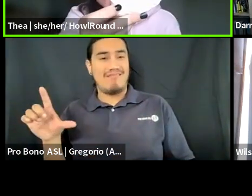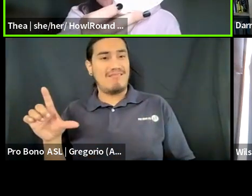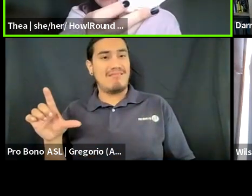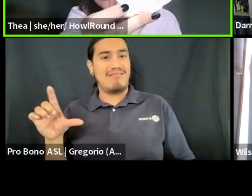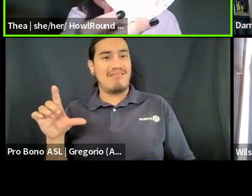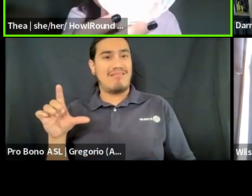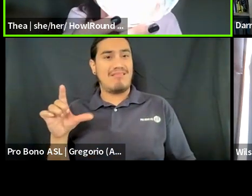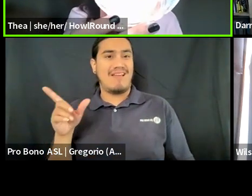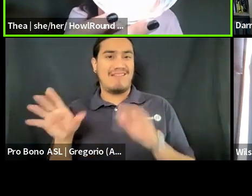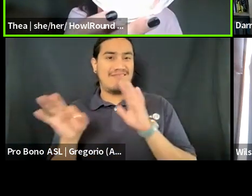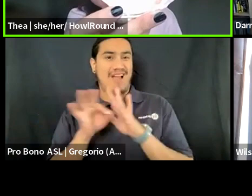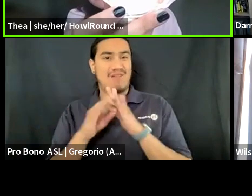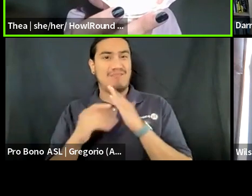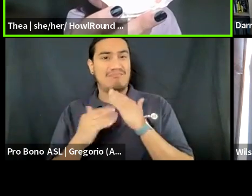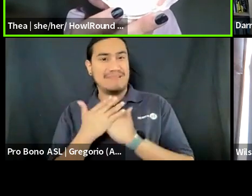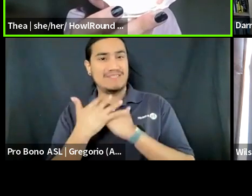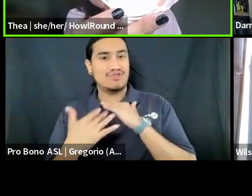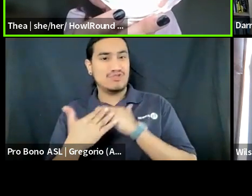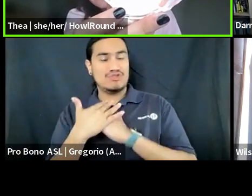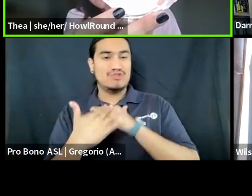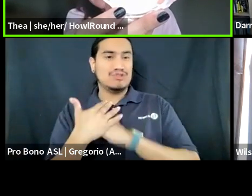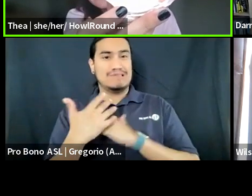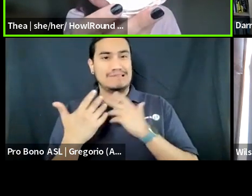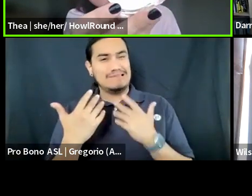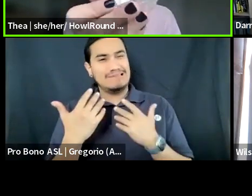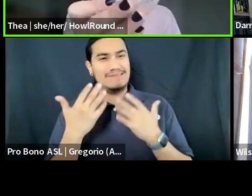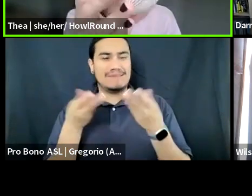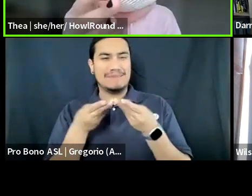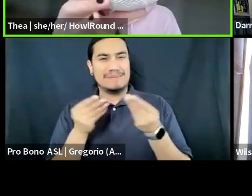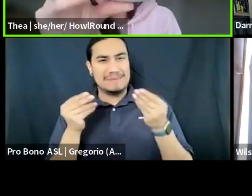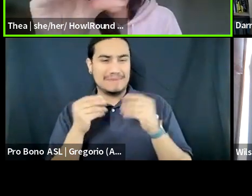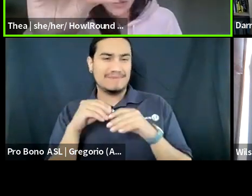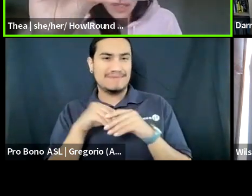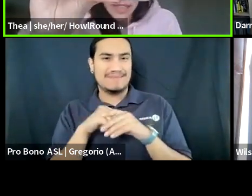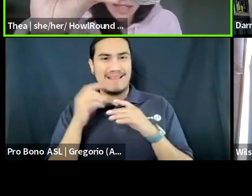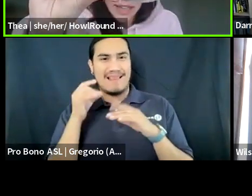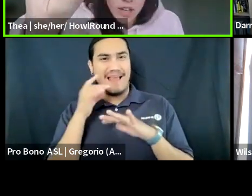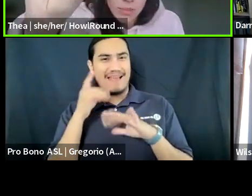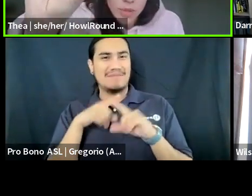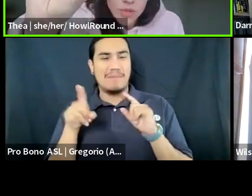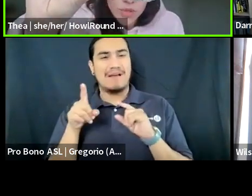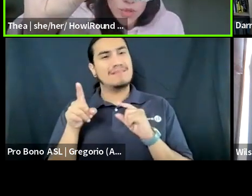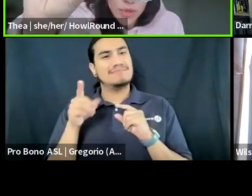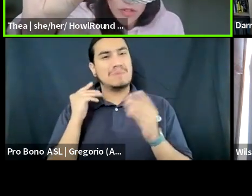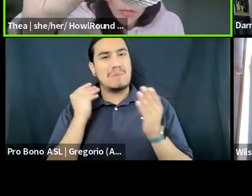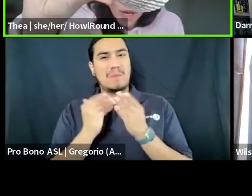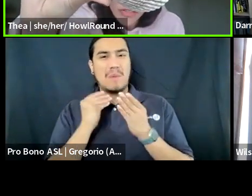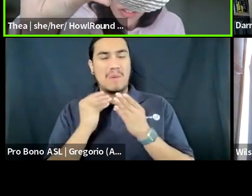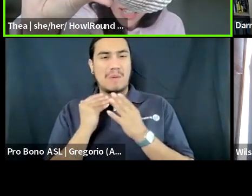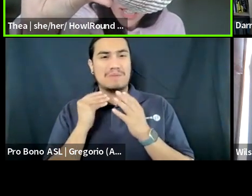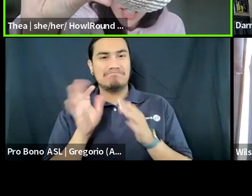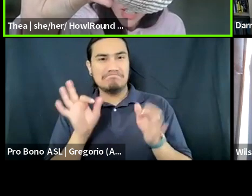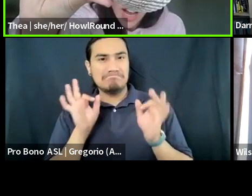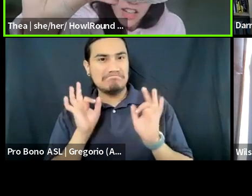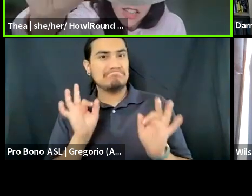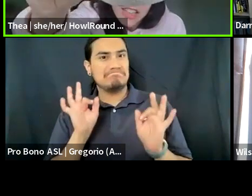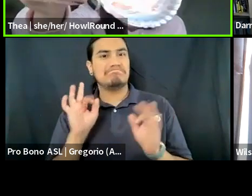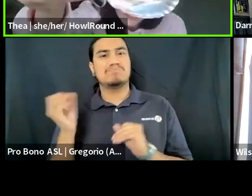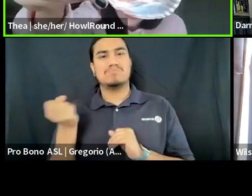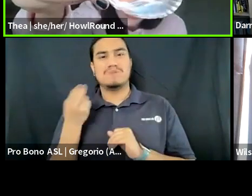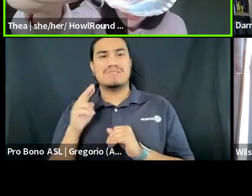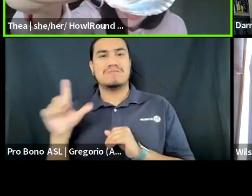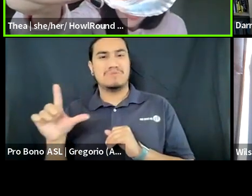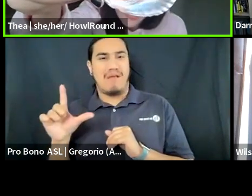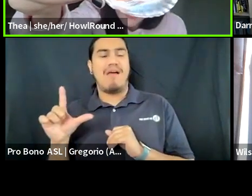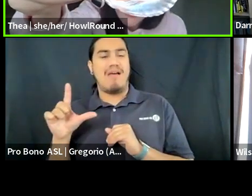that I found on the beach. I don't know how I have this like fade thing on it, but it's a really like almost sort of perfect shell